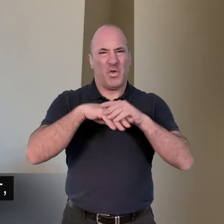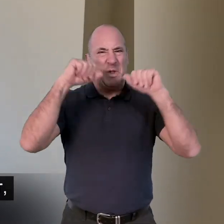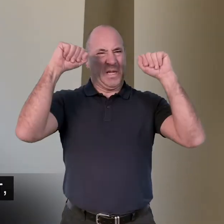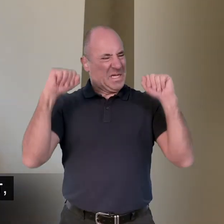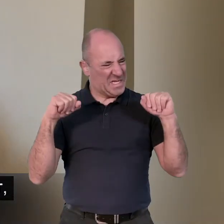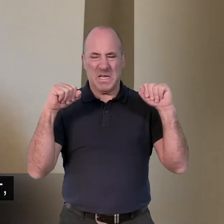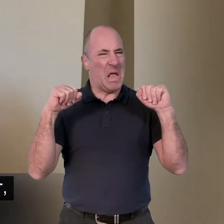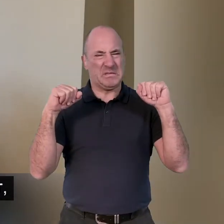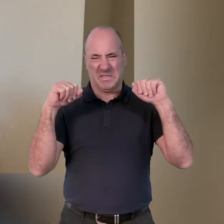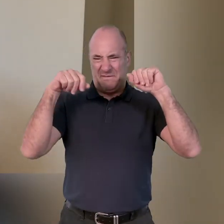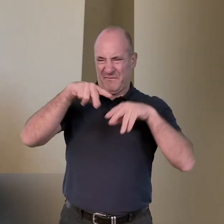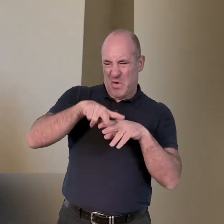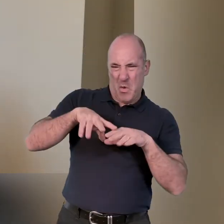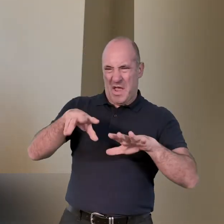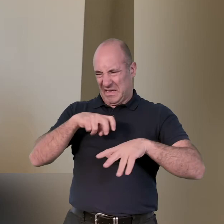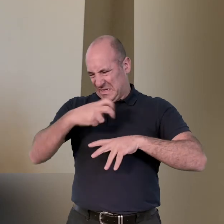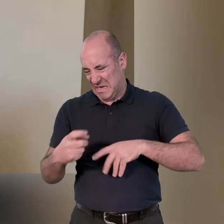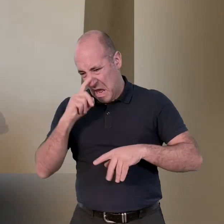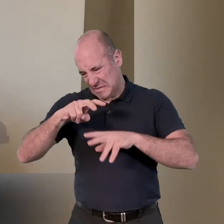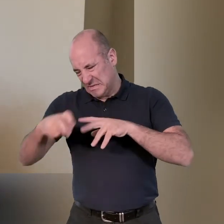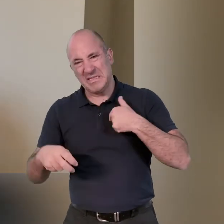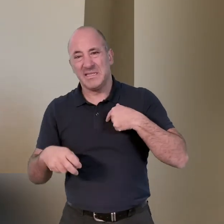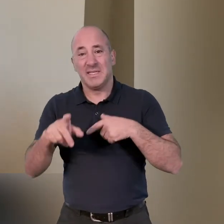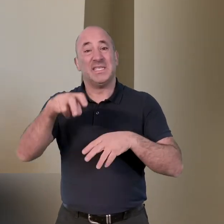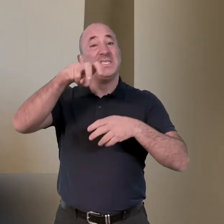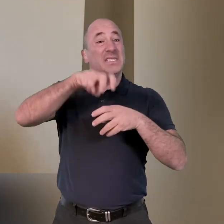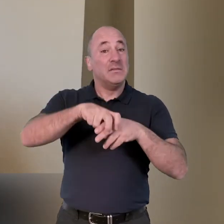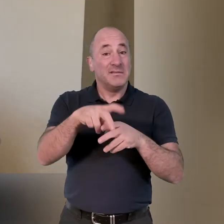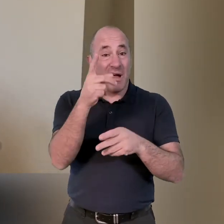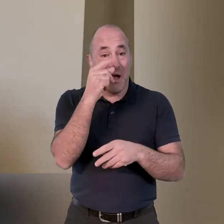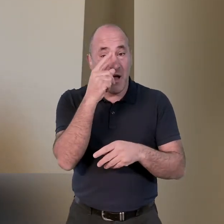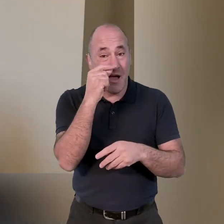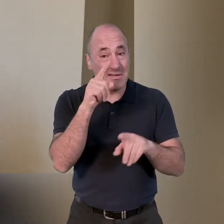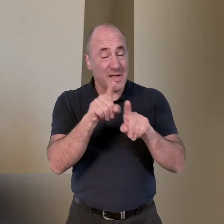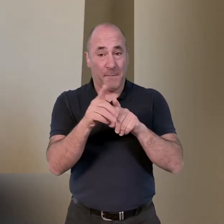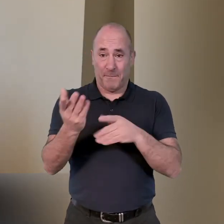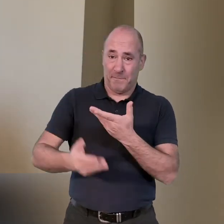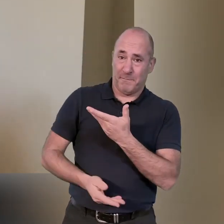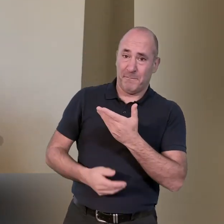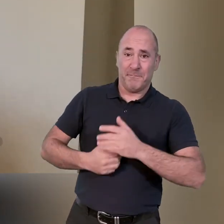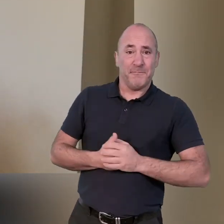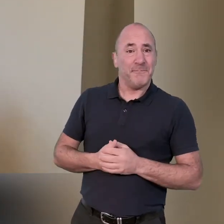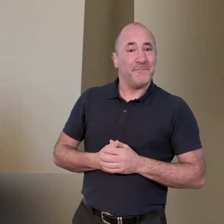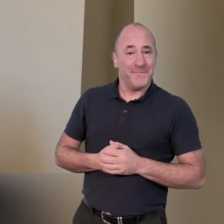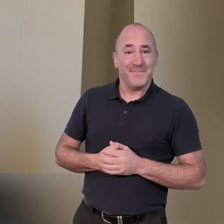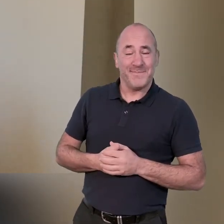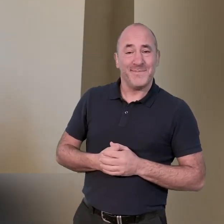If you can't quite get to the floor from a seated position, we can do this here as well.